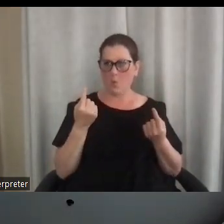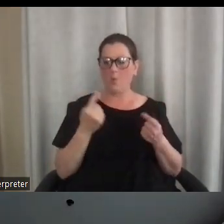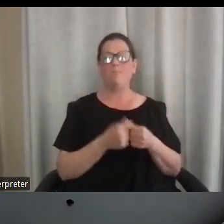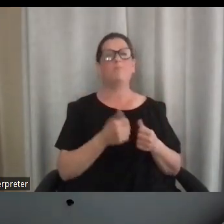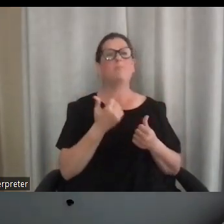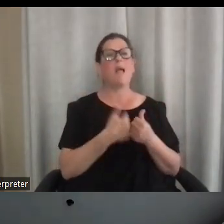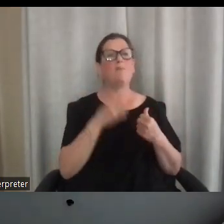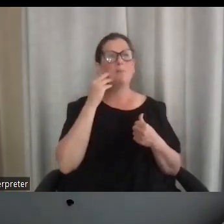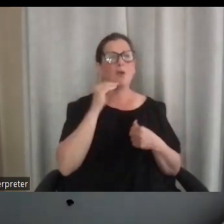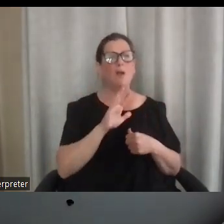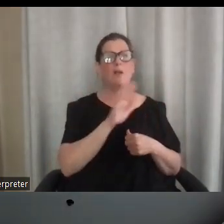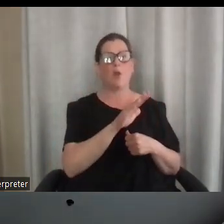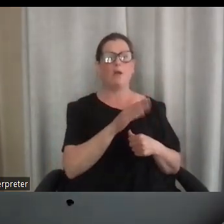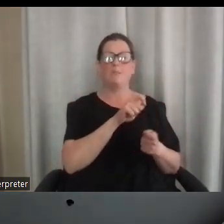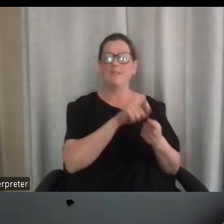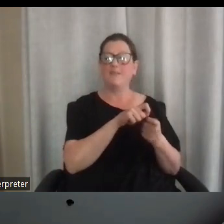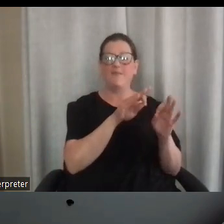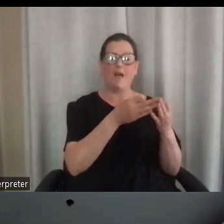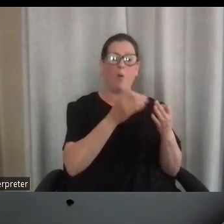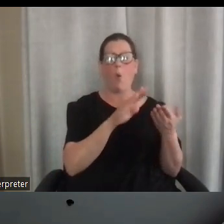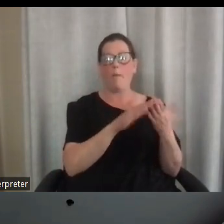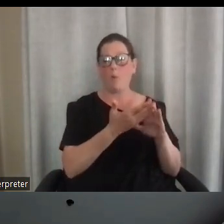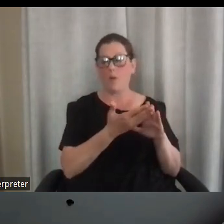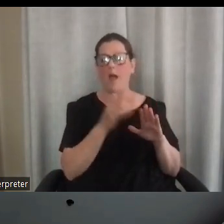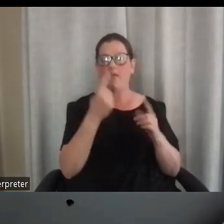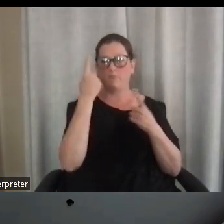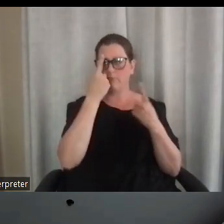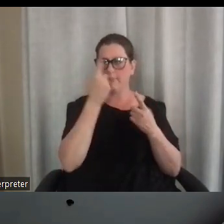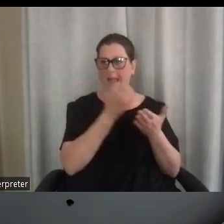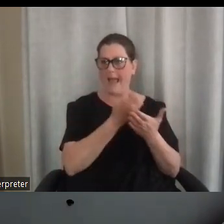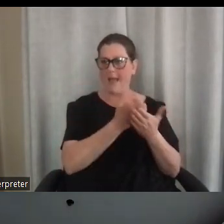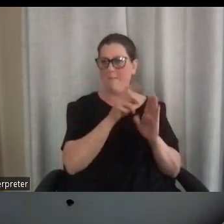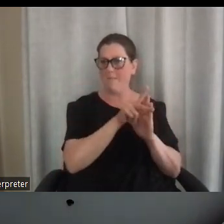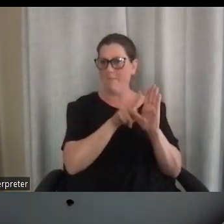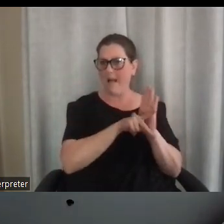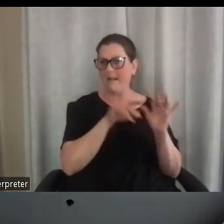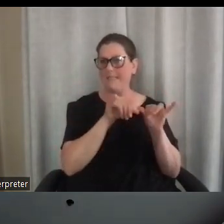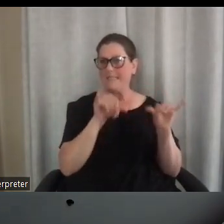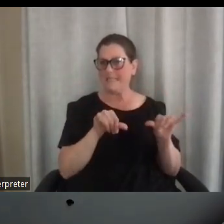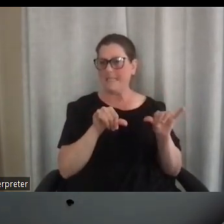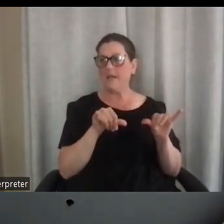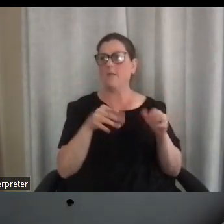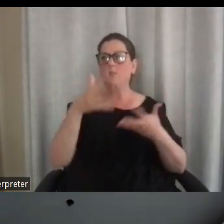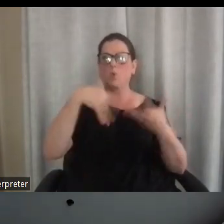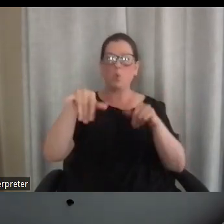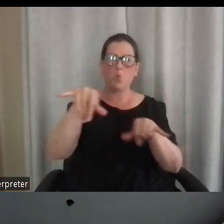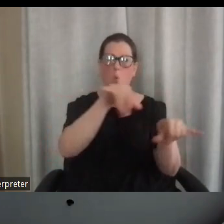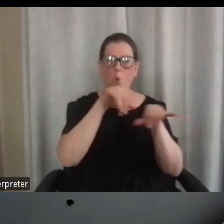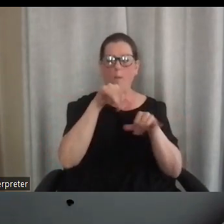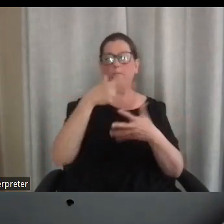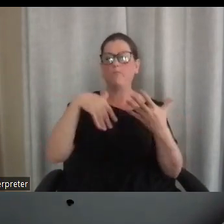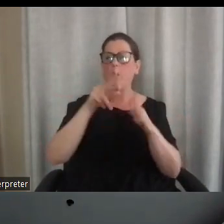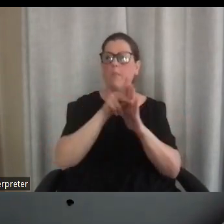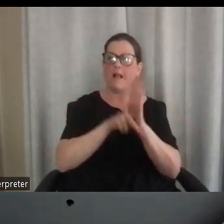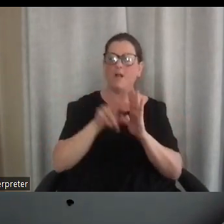of an individual, family, or community, we need to think about the economic policies and systems, the social norms, social policies,